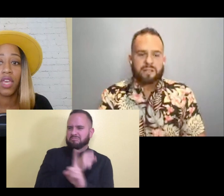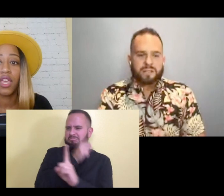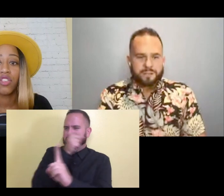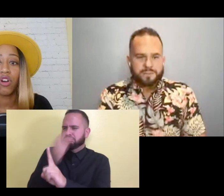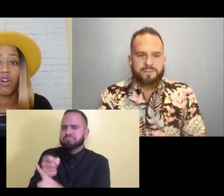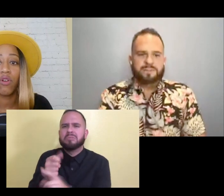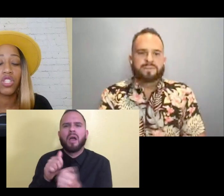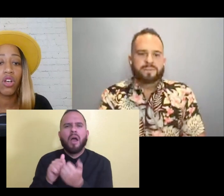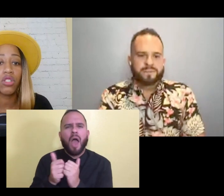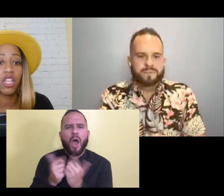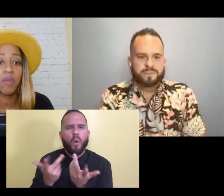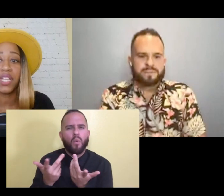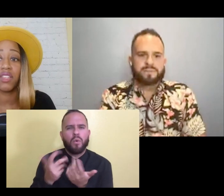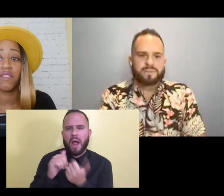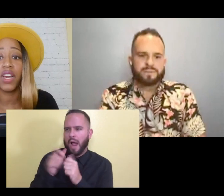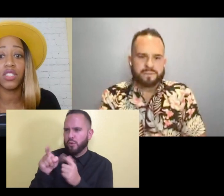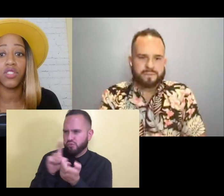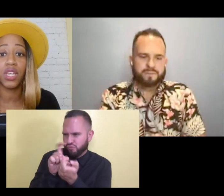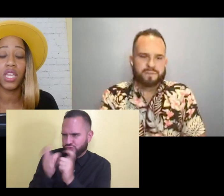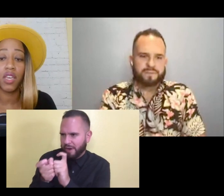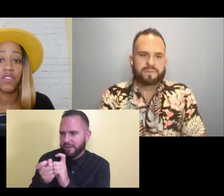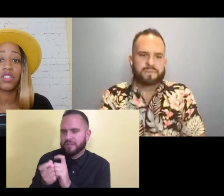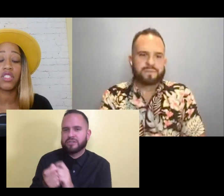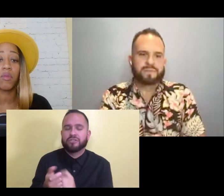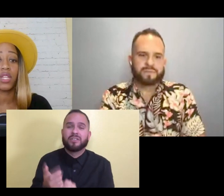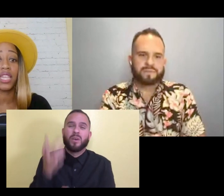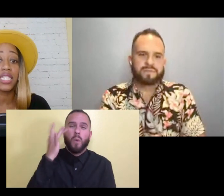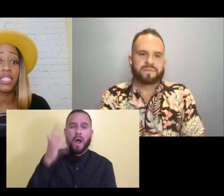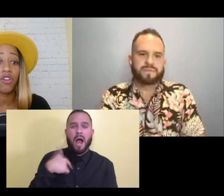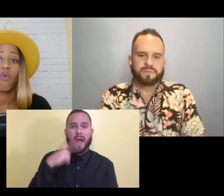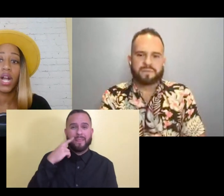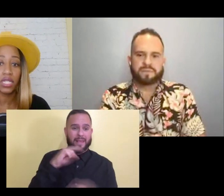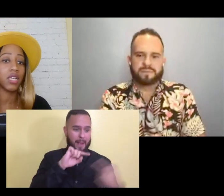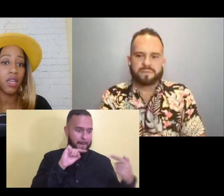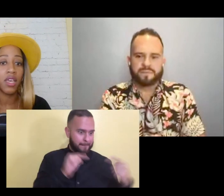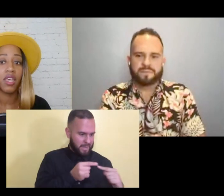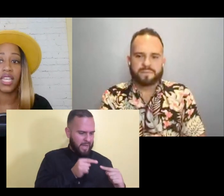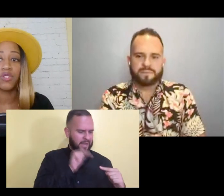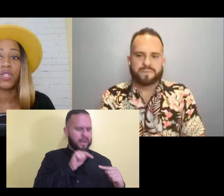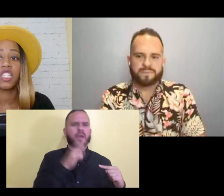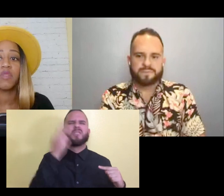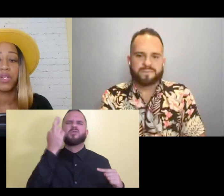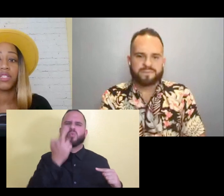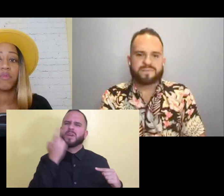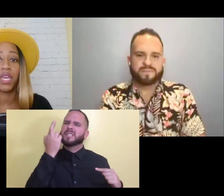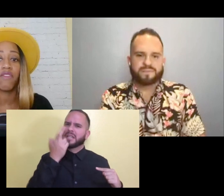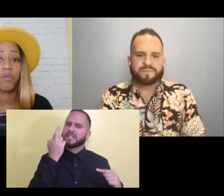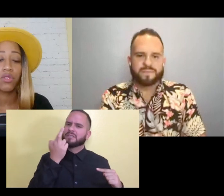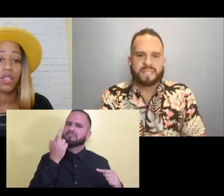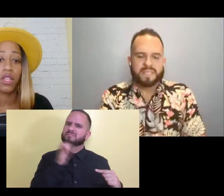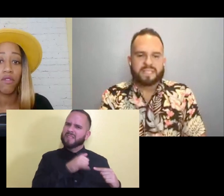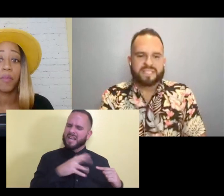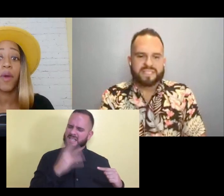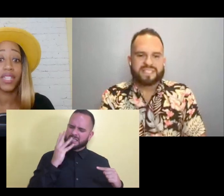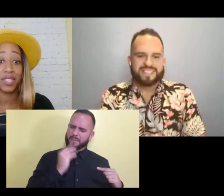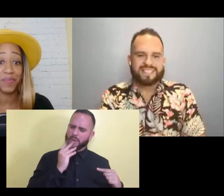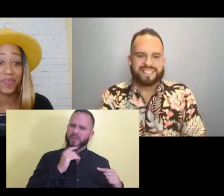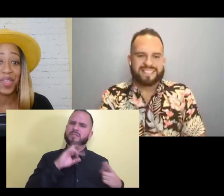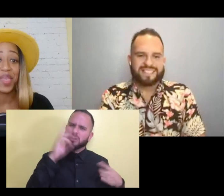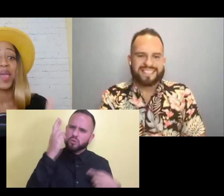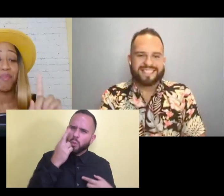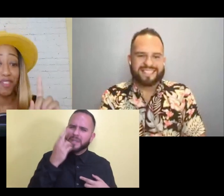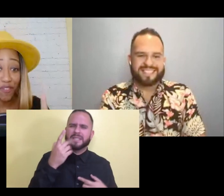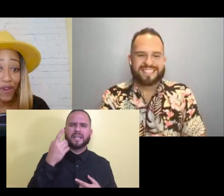someone else. So what's also another piece of advice you can give to someone listening or watching this who's experiencing pain from losing a loved one?